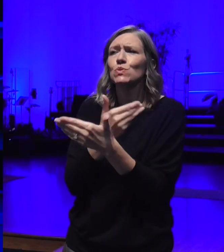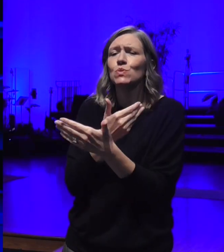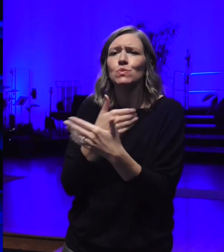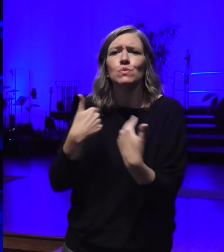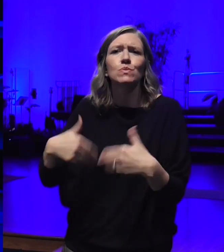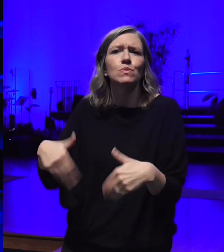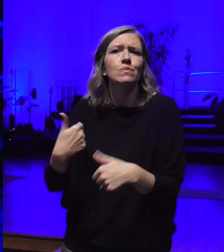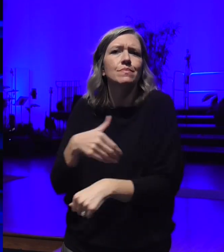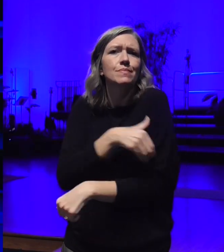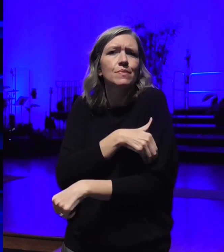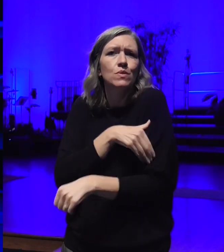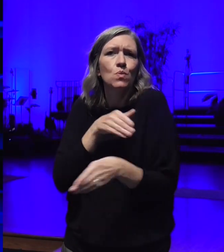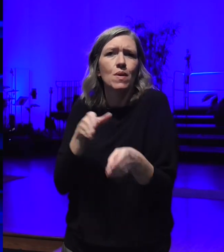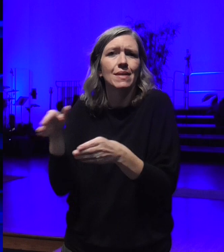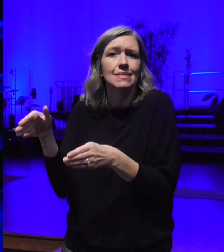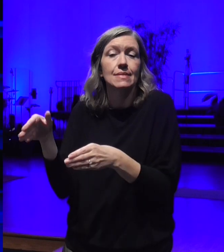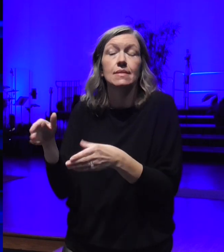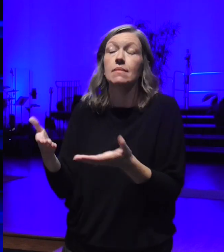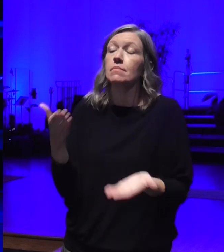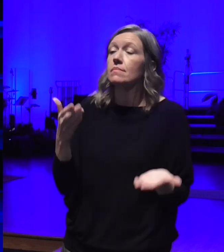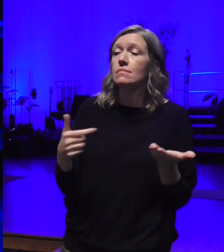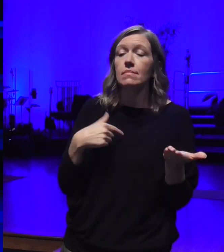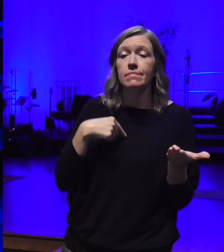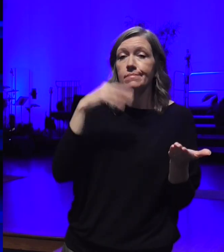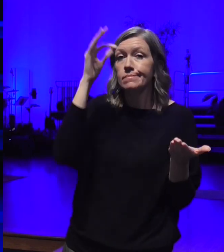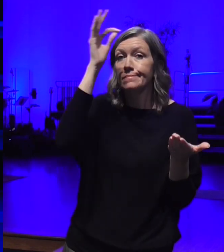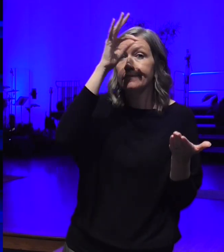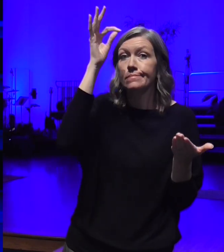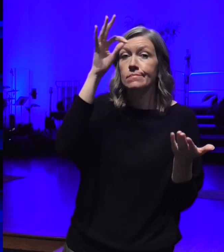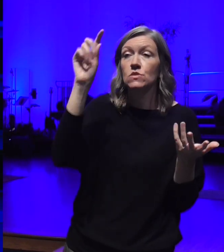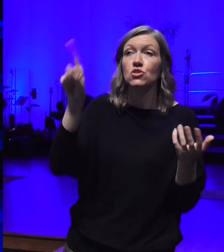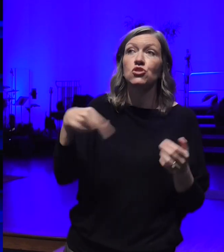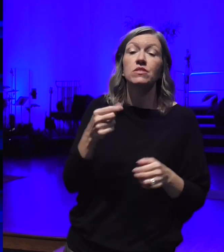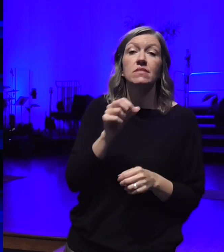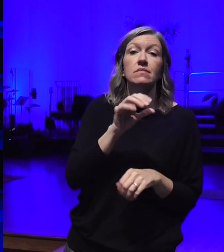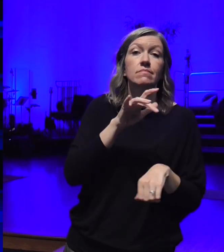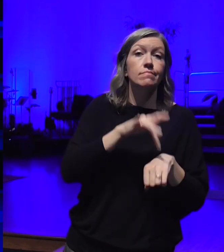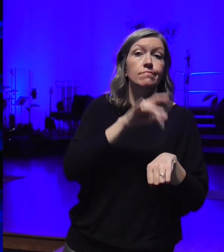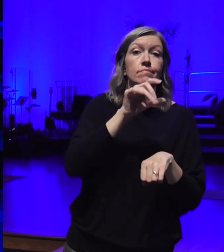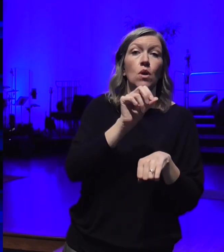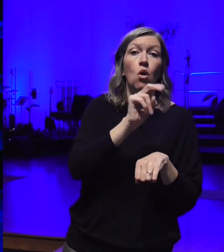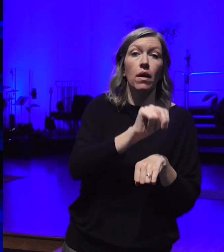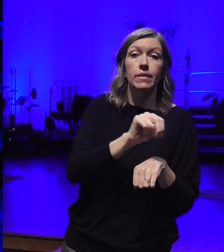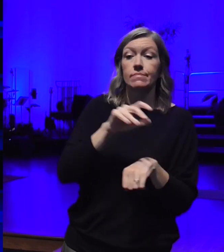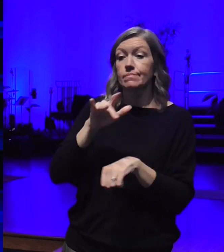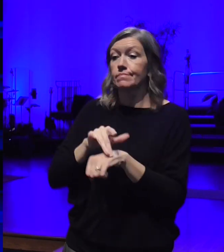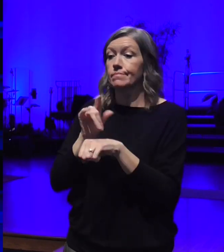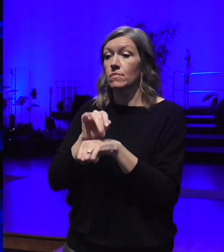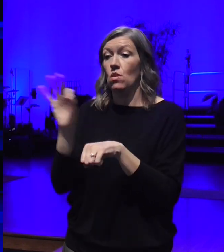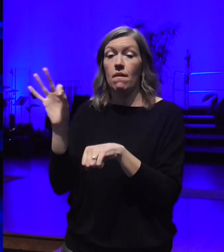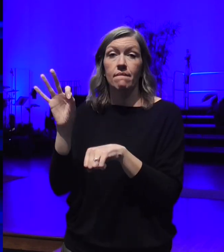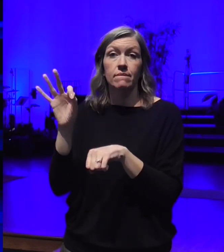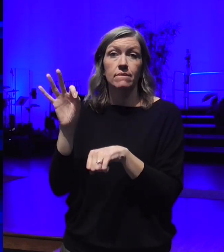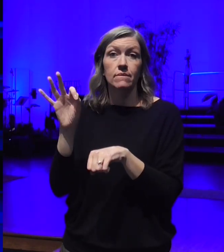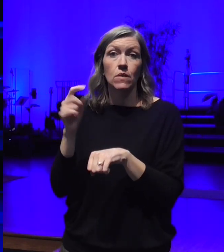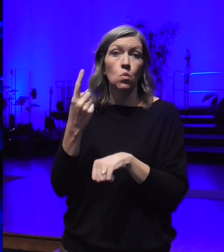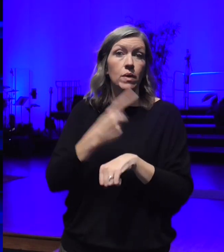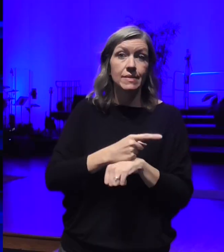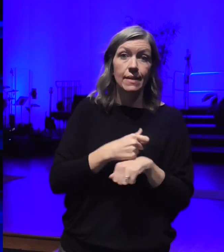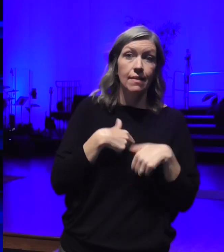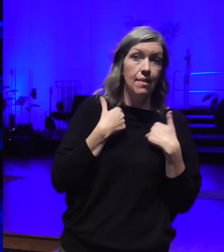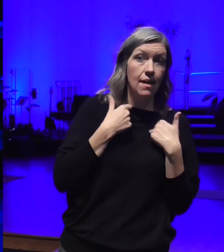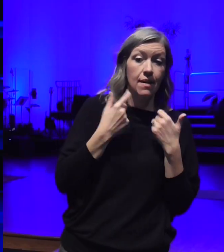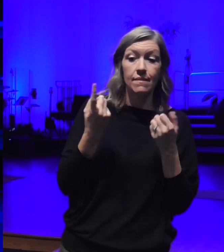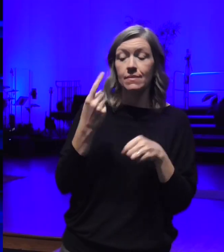ways. But maybe I'm naive and it's just an on and off button, on one day and off the next." And